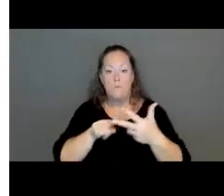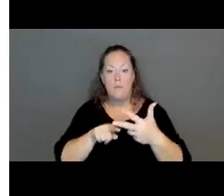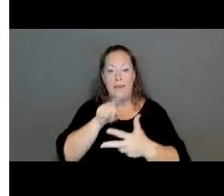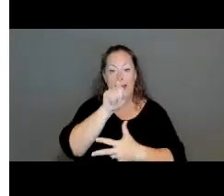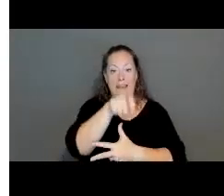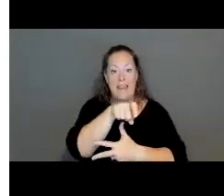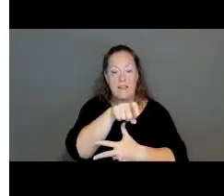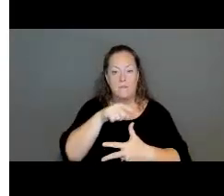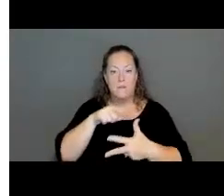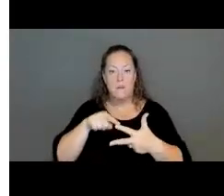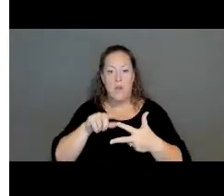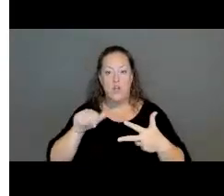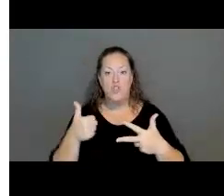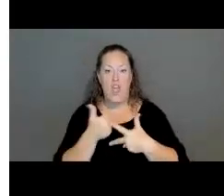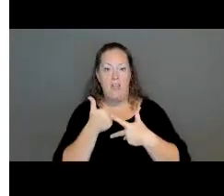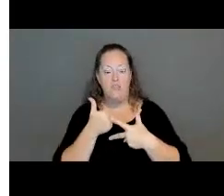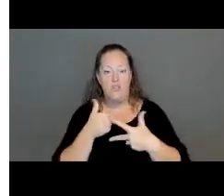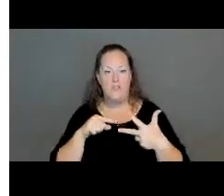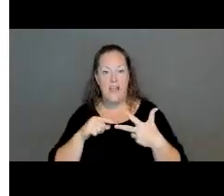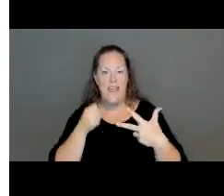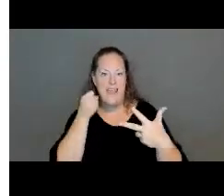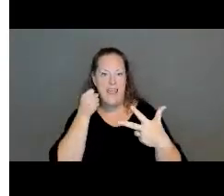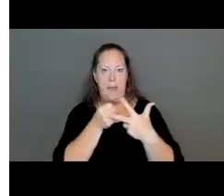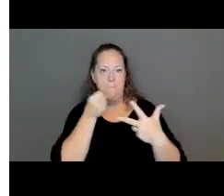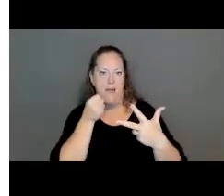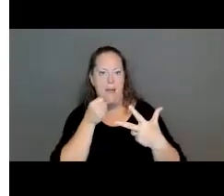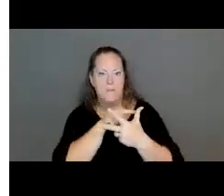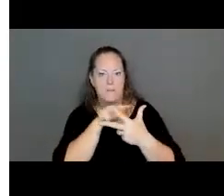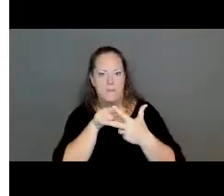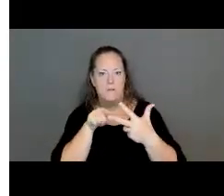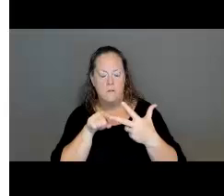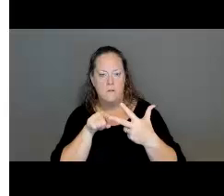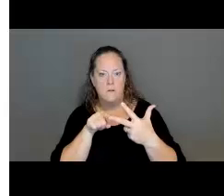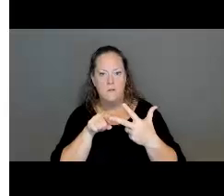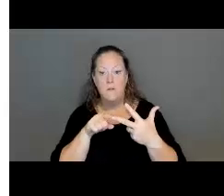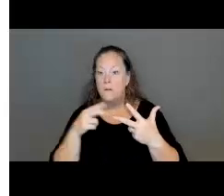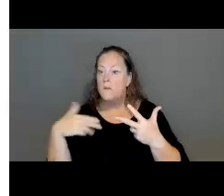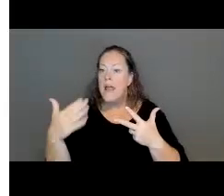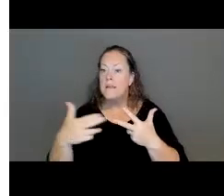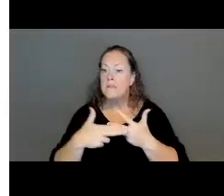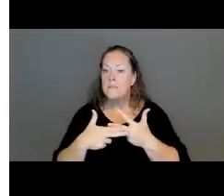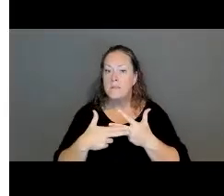that came up on our conversations. Próxima.